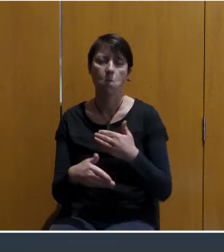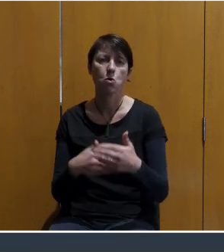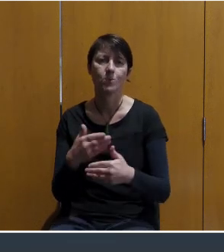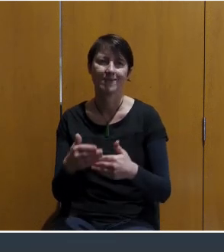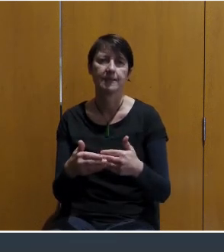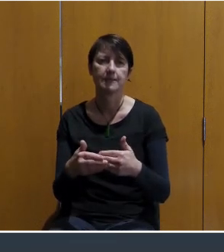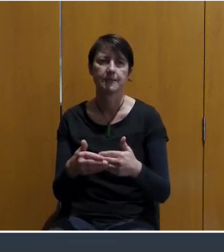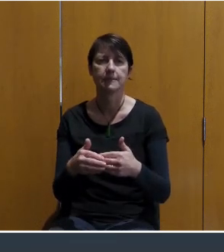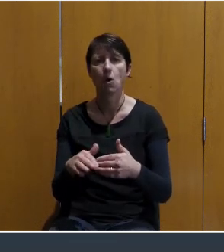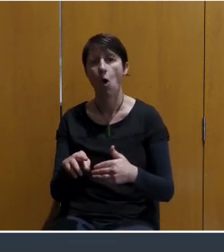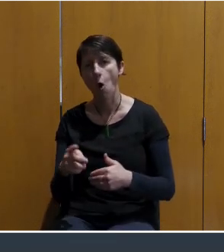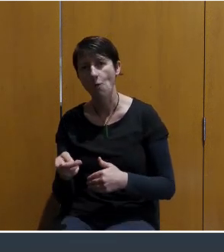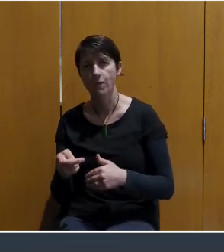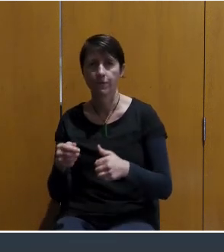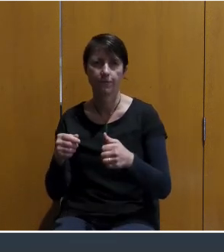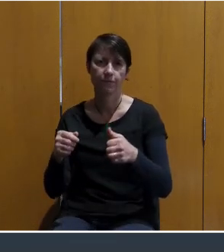And